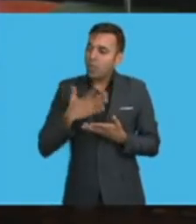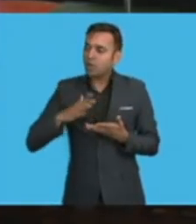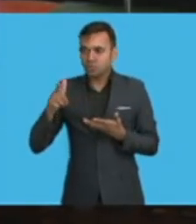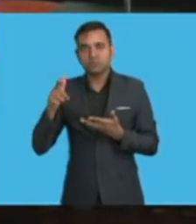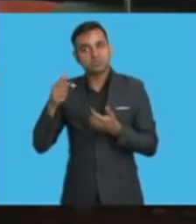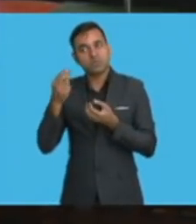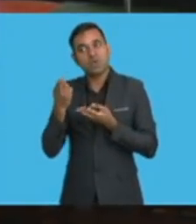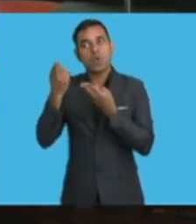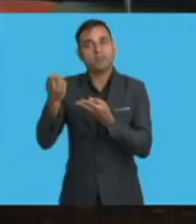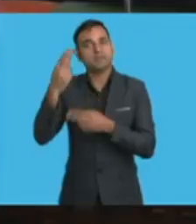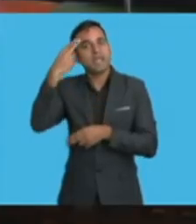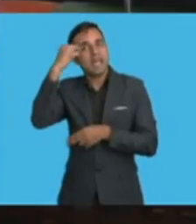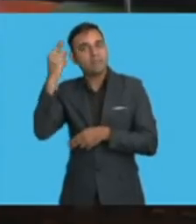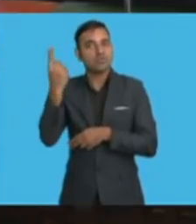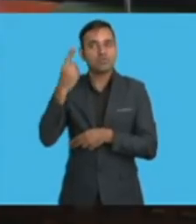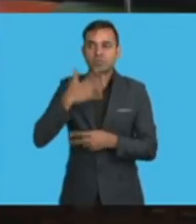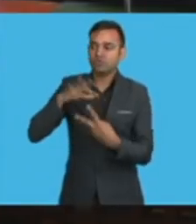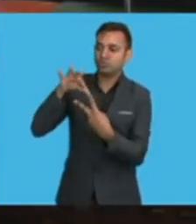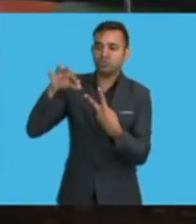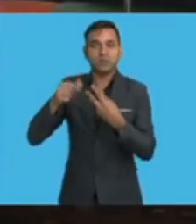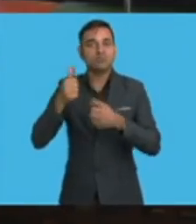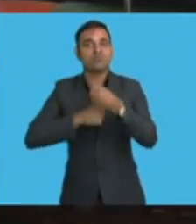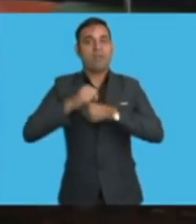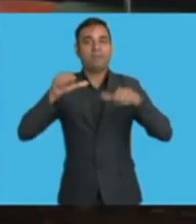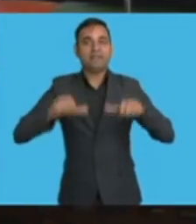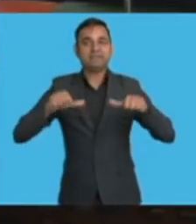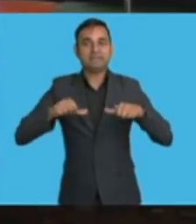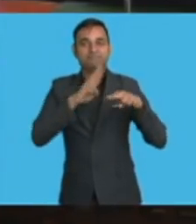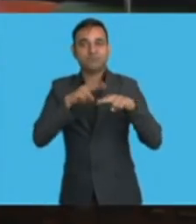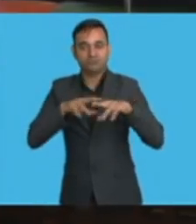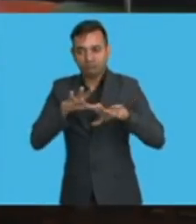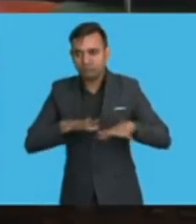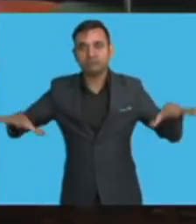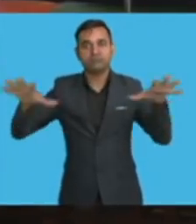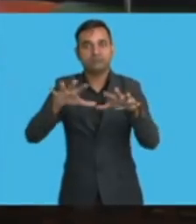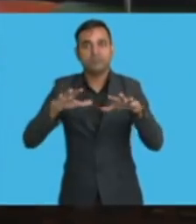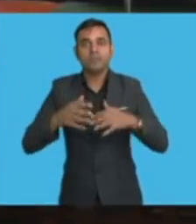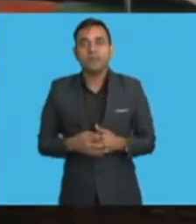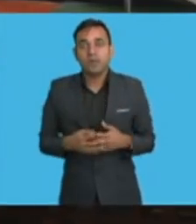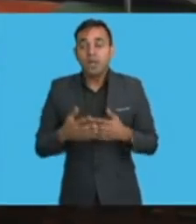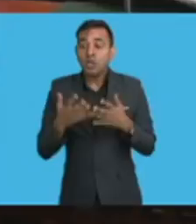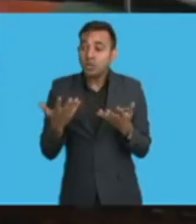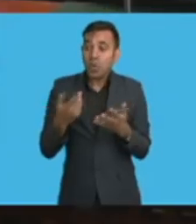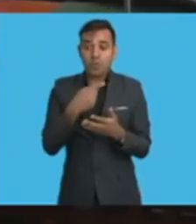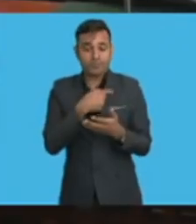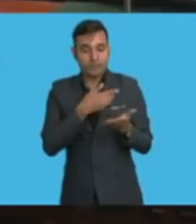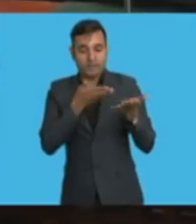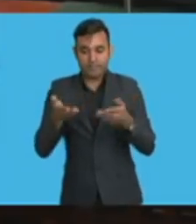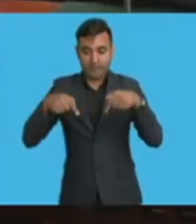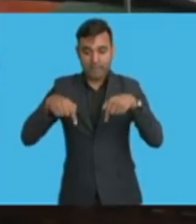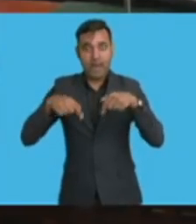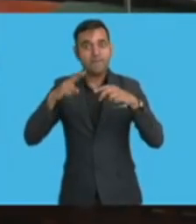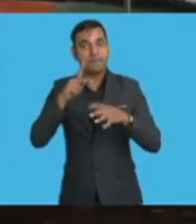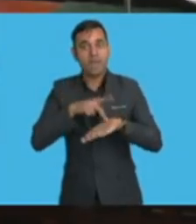that there should be the President of Fiji. Before that is put into the House for voting.